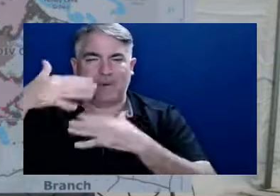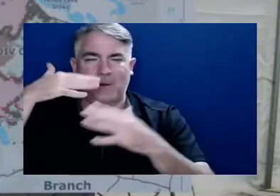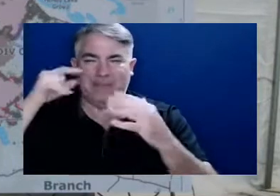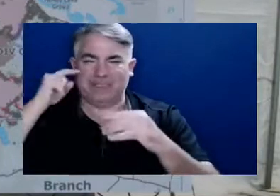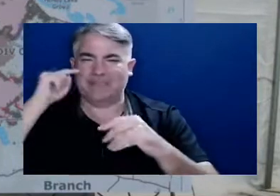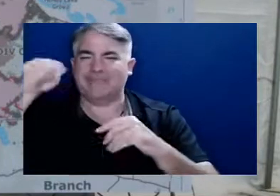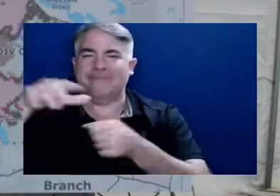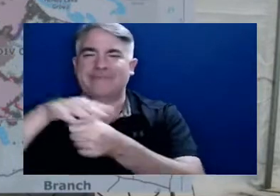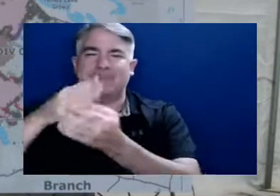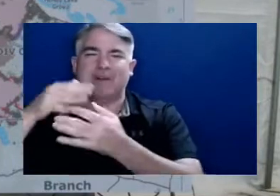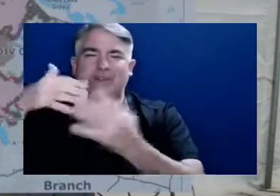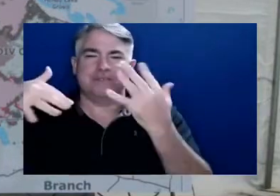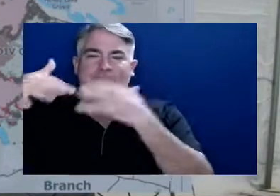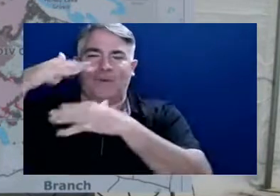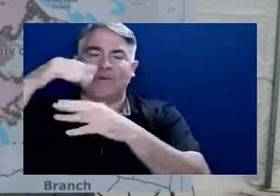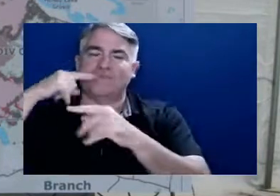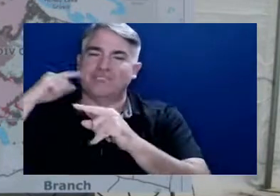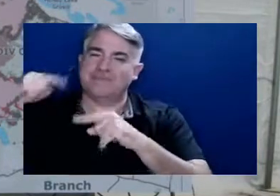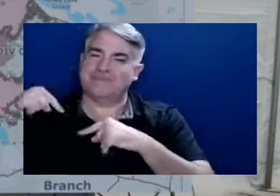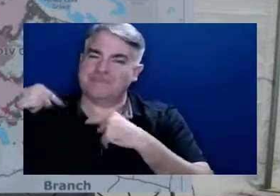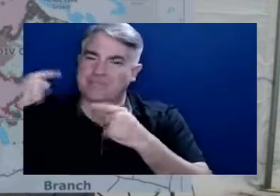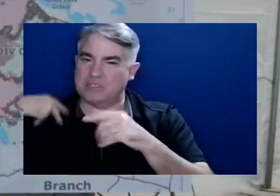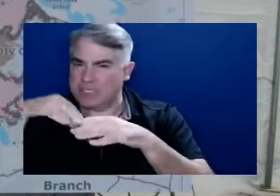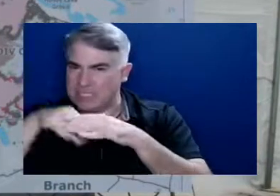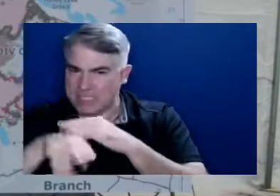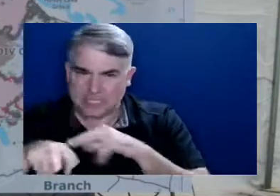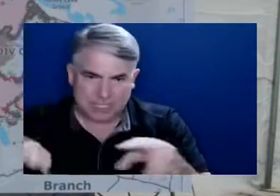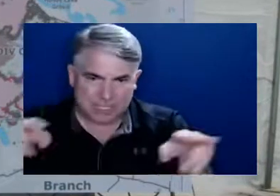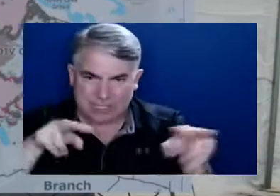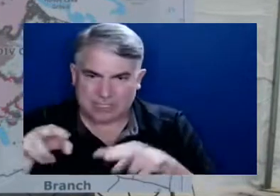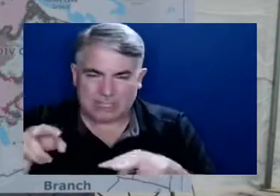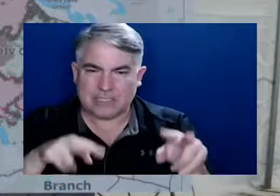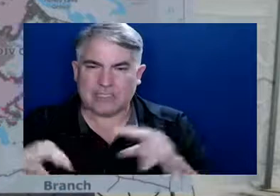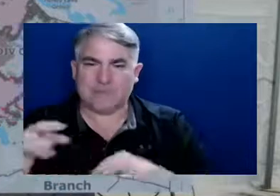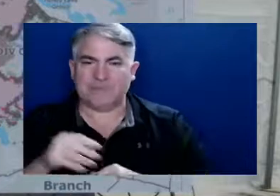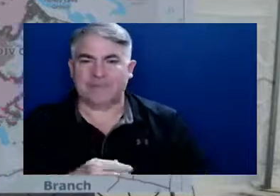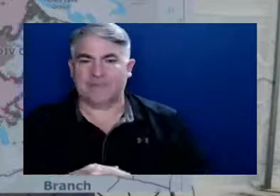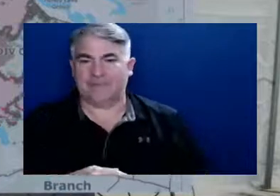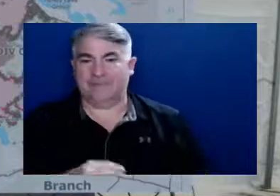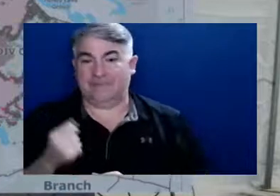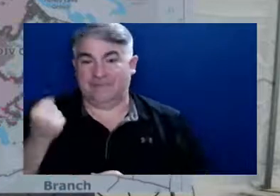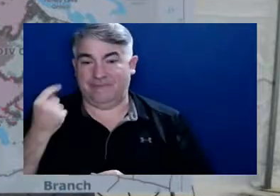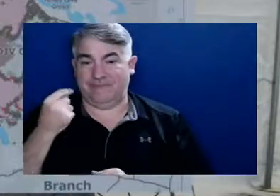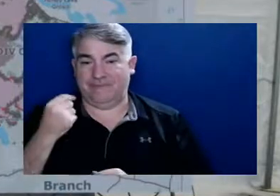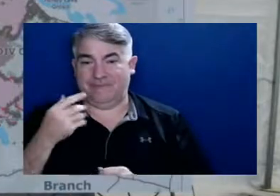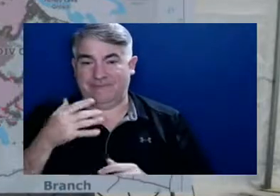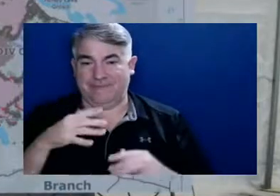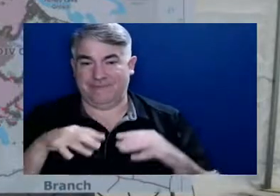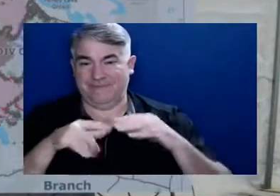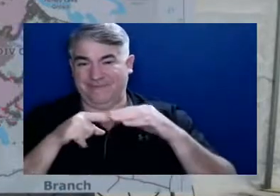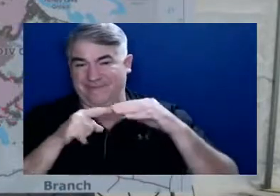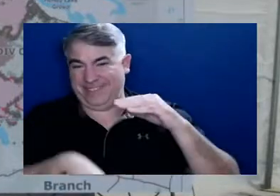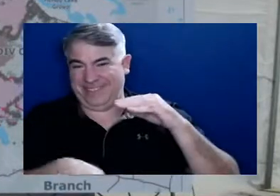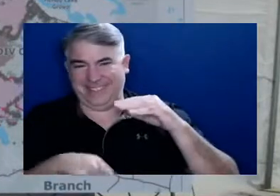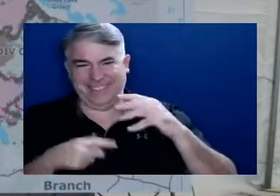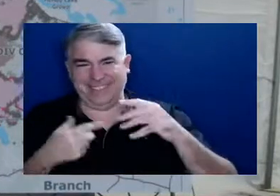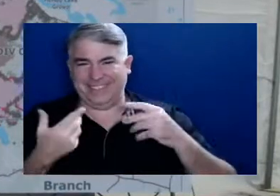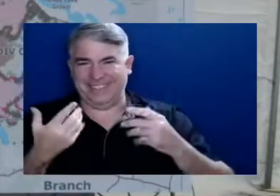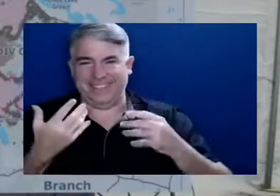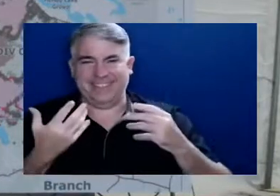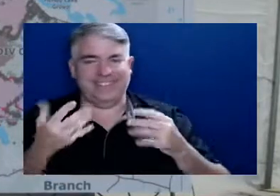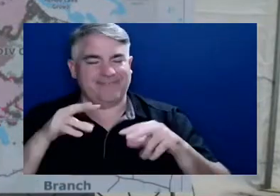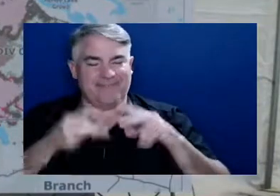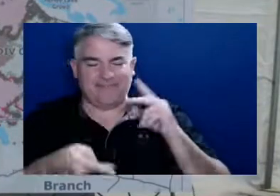because it's burning through several layers of the organic material. The Highway 36 corridor is looking very good into